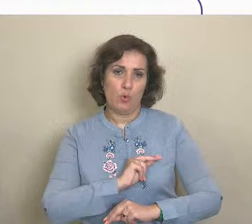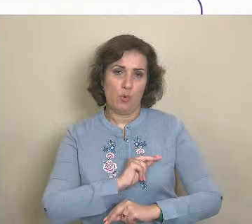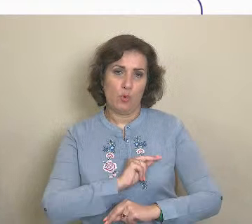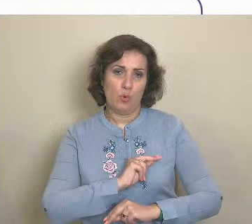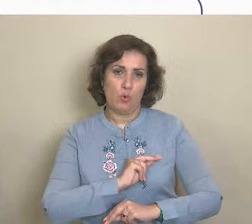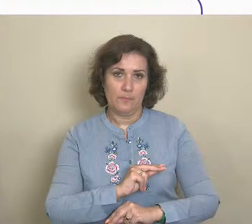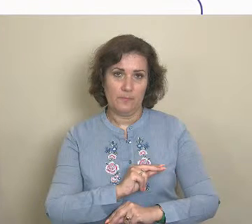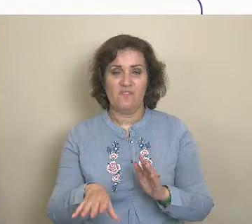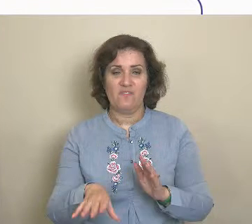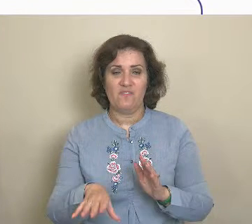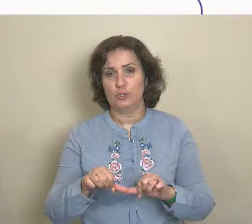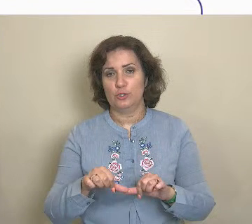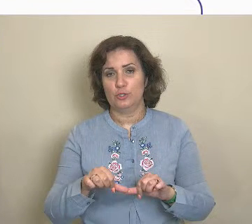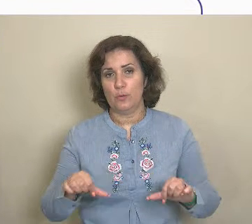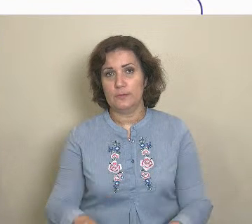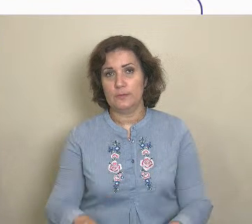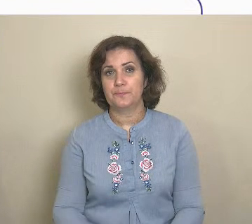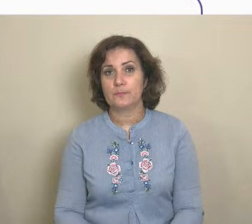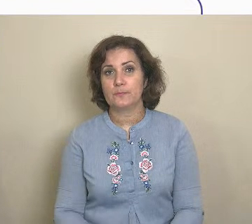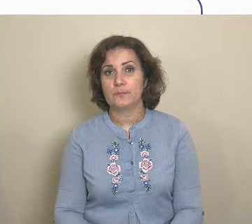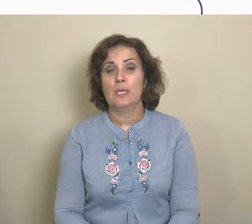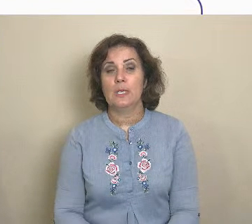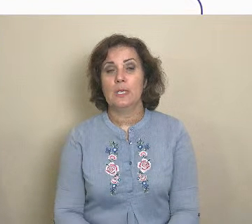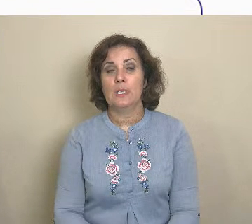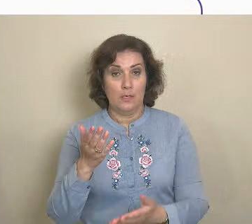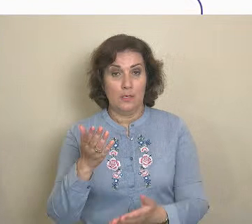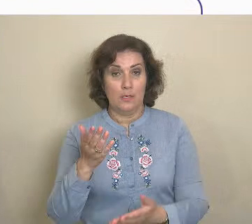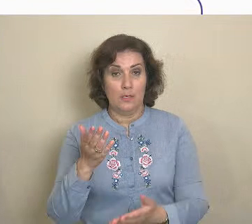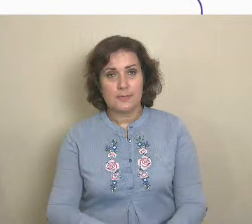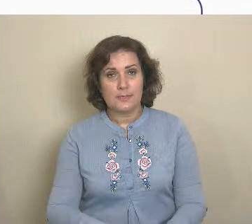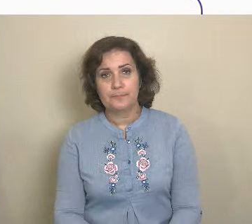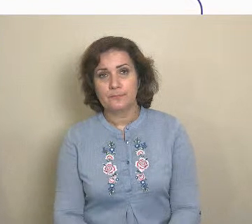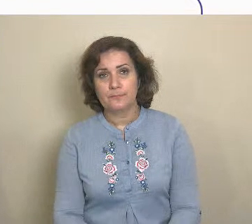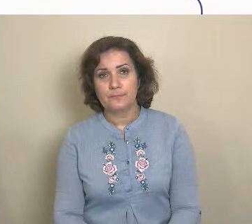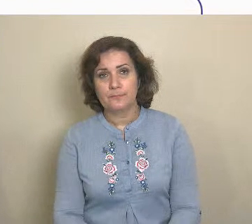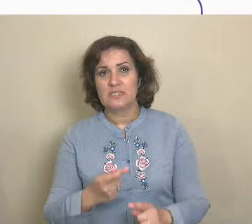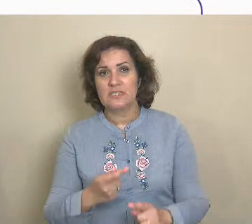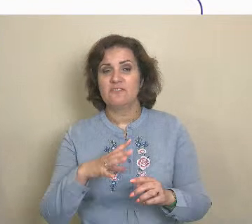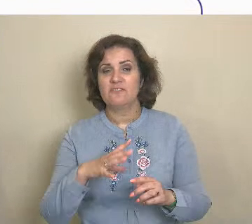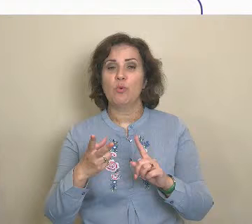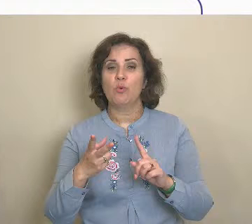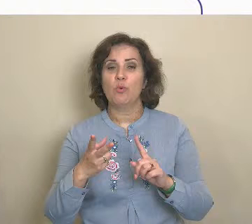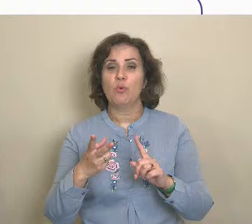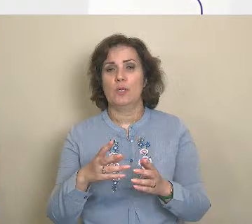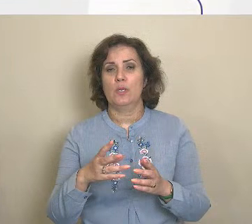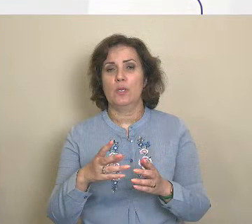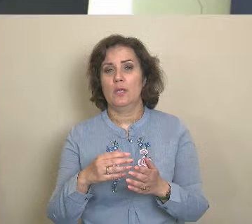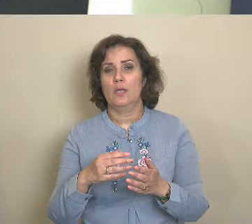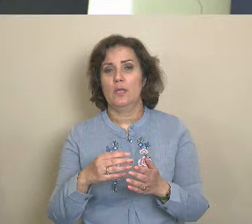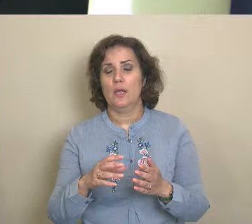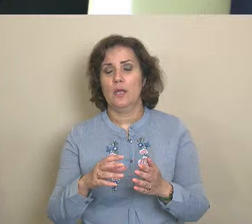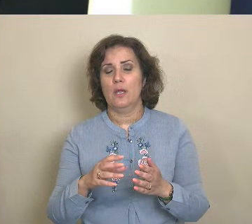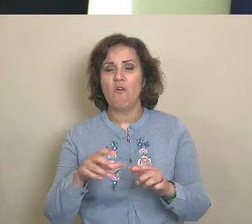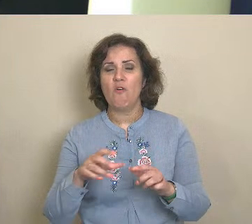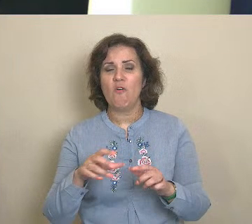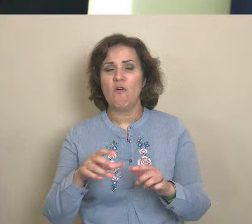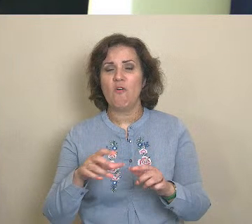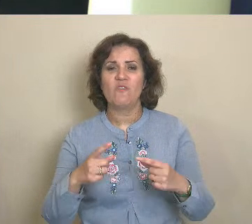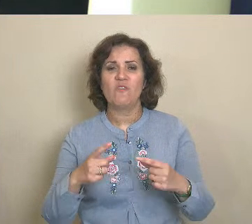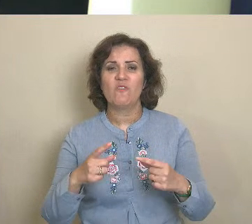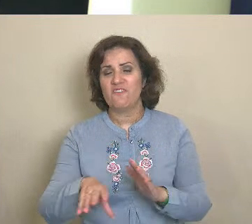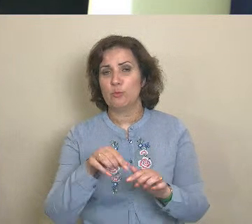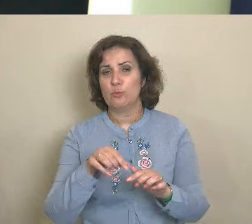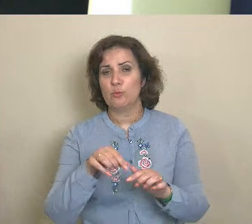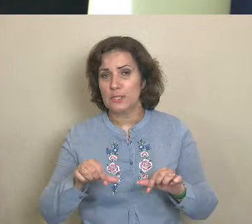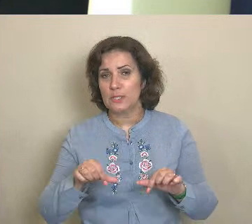not give a very high evaluation of the work in the TECs in this respect. And, well, actually the